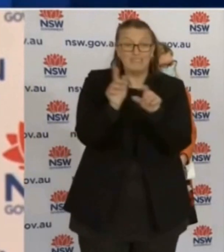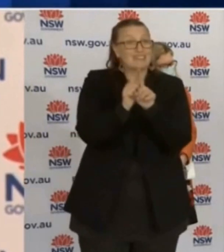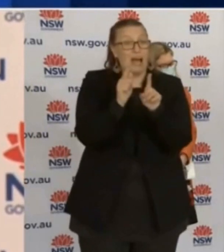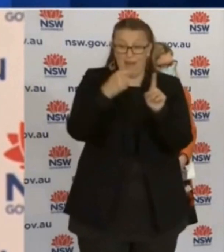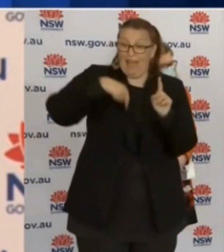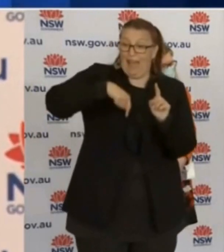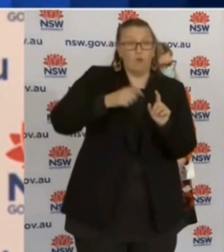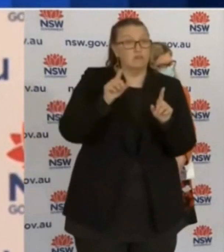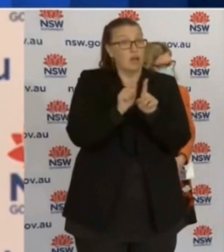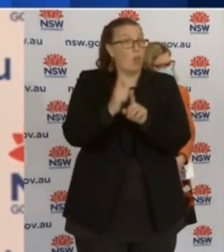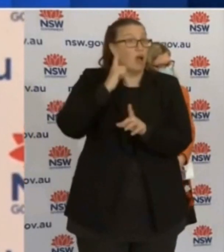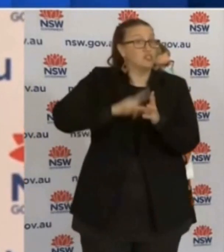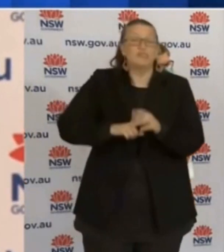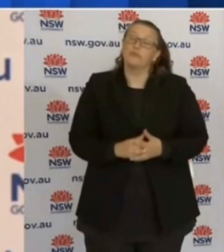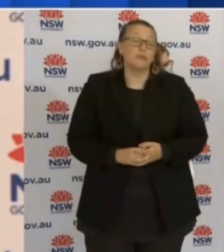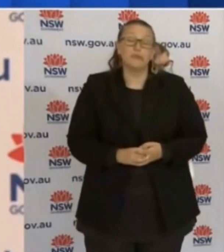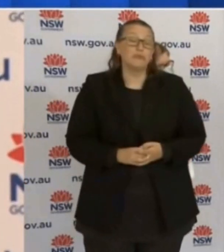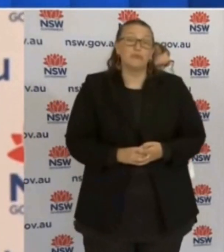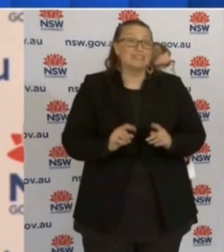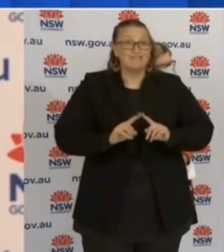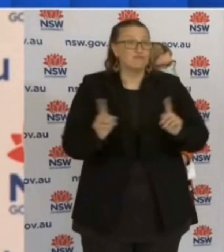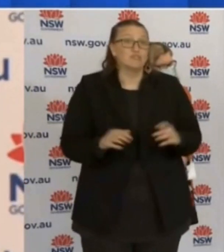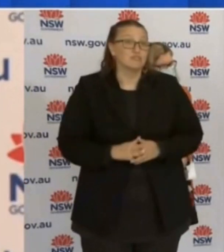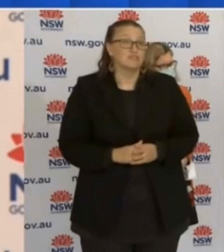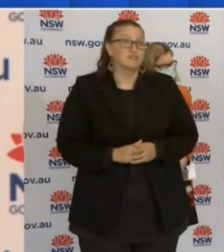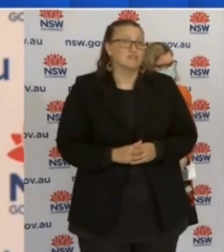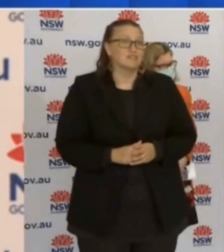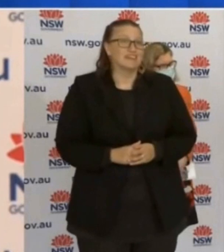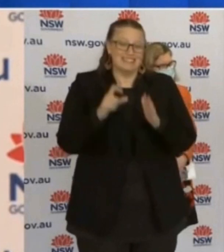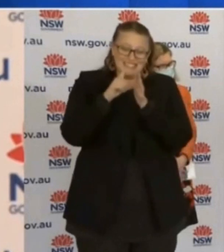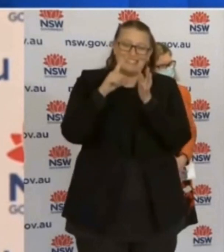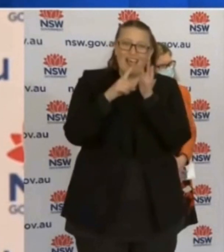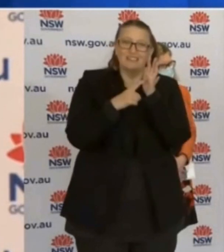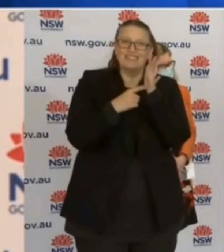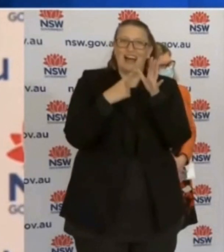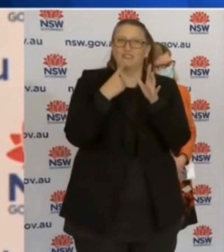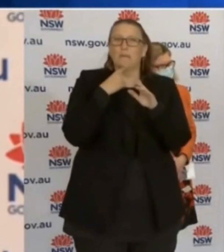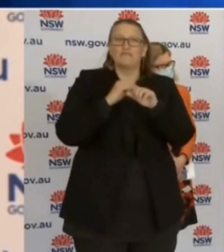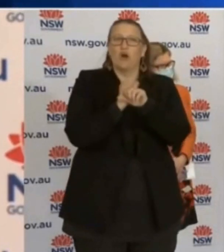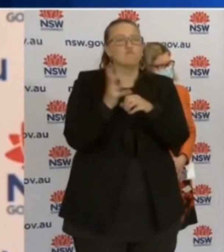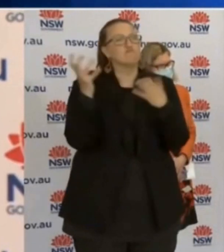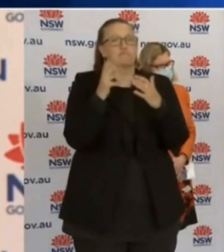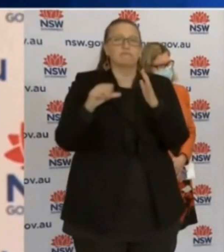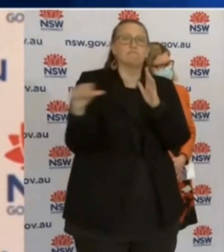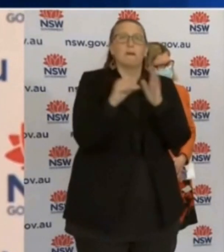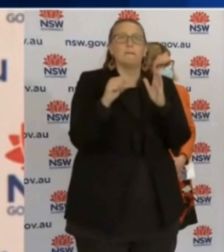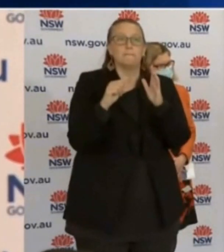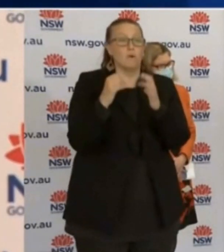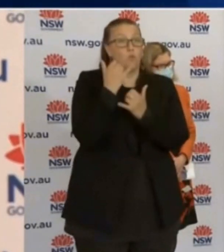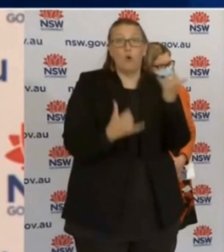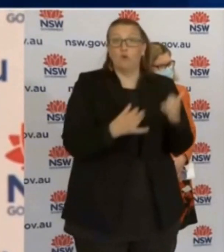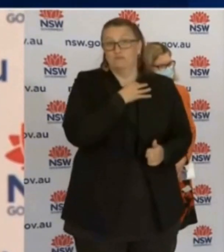to treat it differently. And the New South Wales government doesn't have any intention of putting in strategies that aren't going to